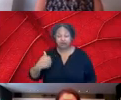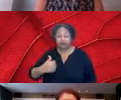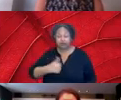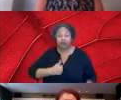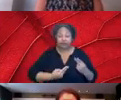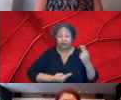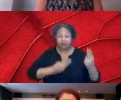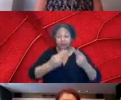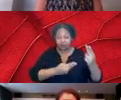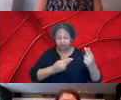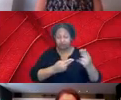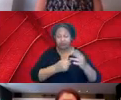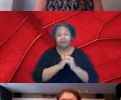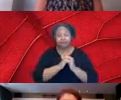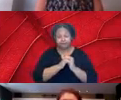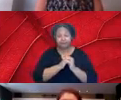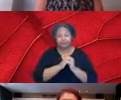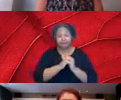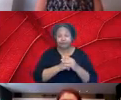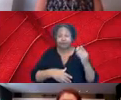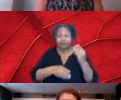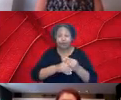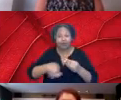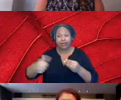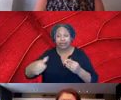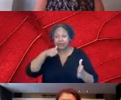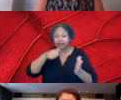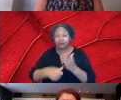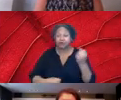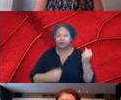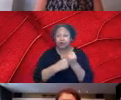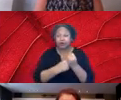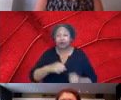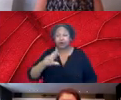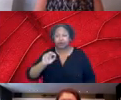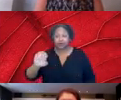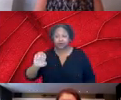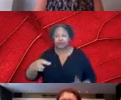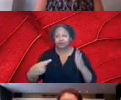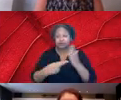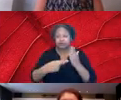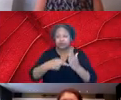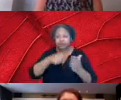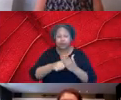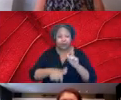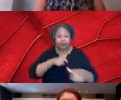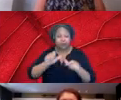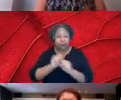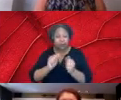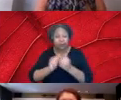self-nominate, add any reference letters, letters of support from people that you have worked